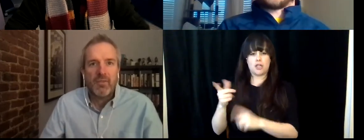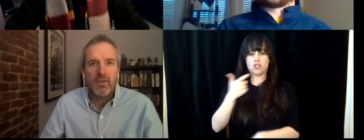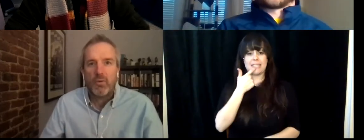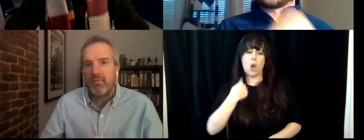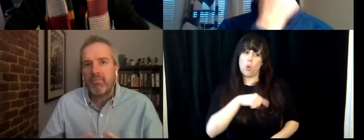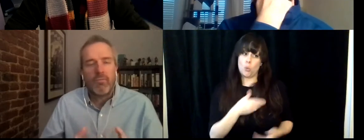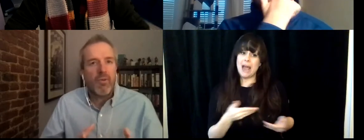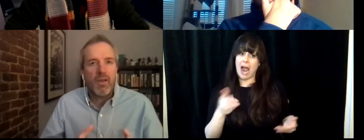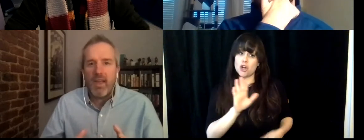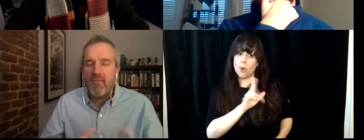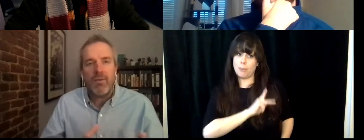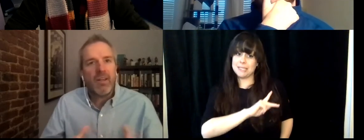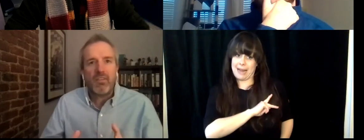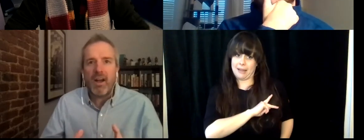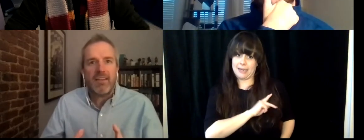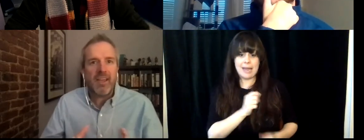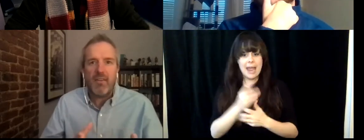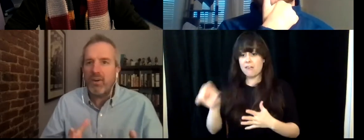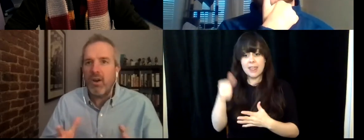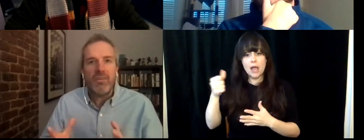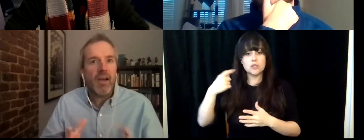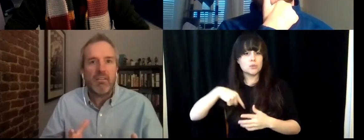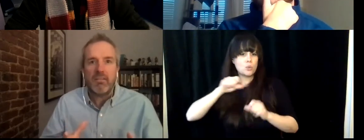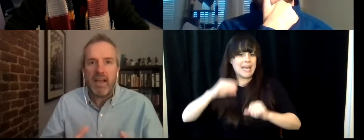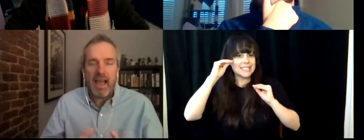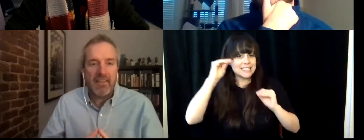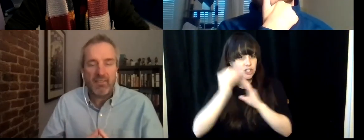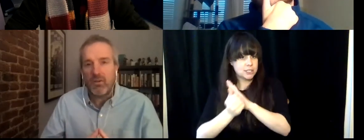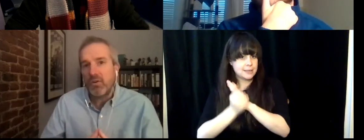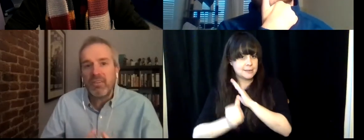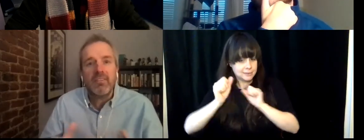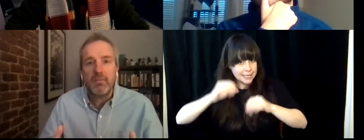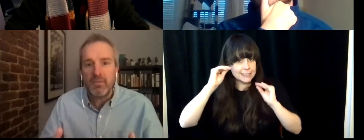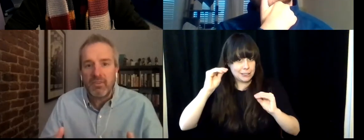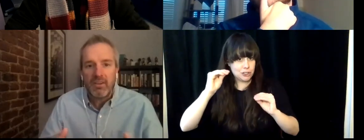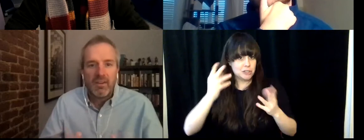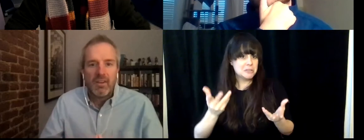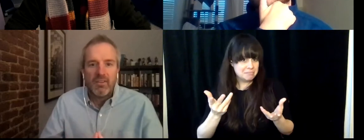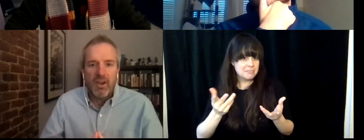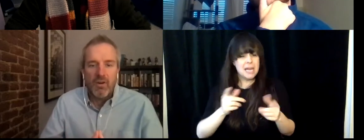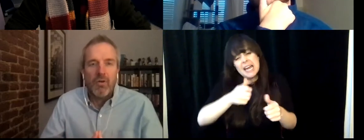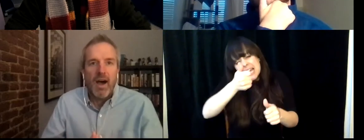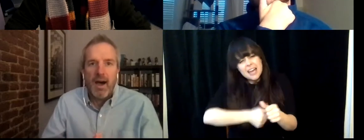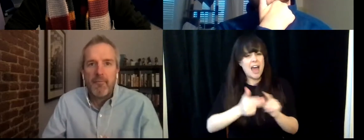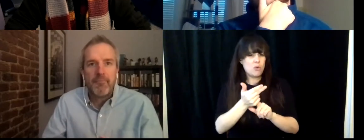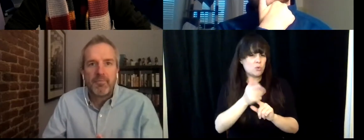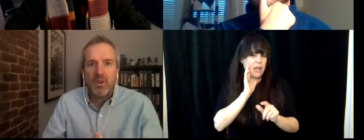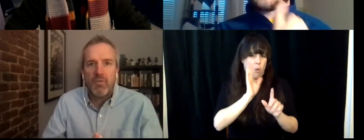it's one of those where every restaurant, every hotel has their own systems. So,